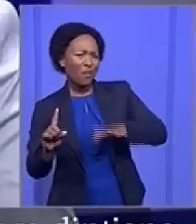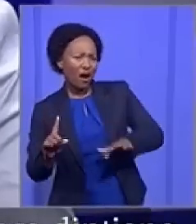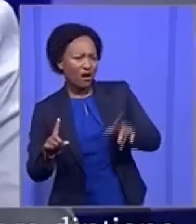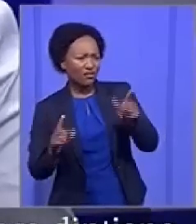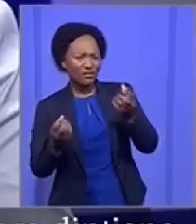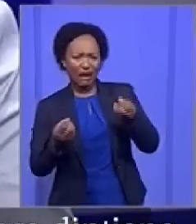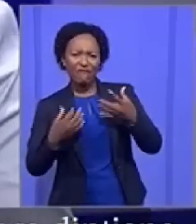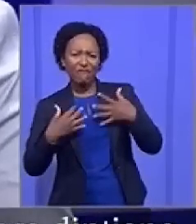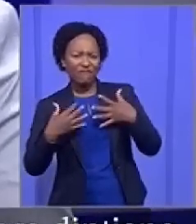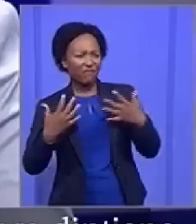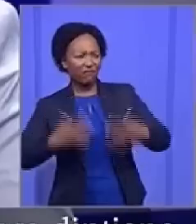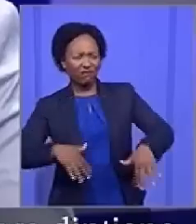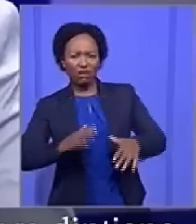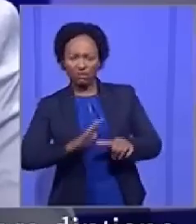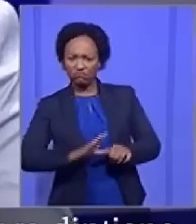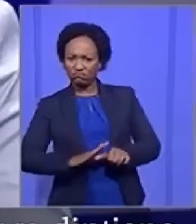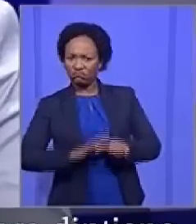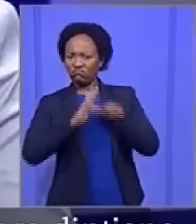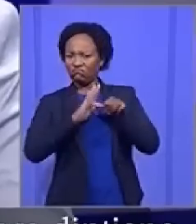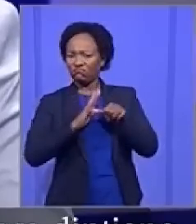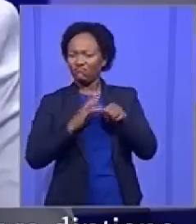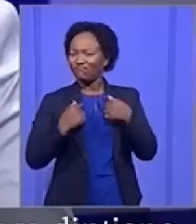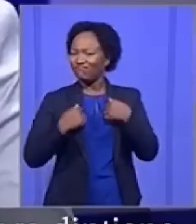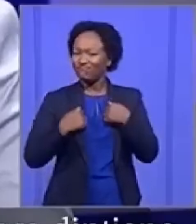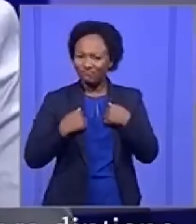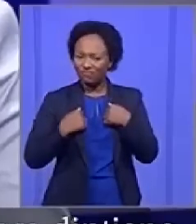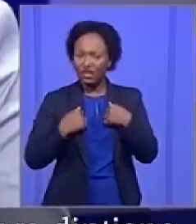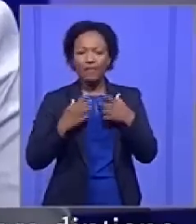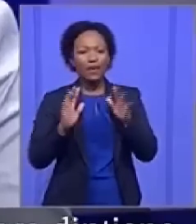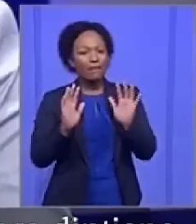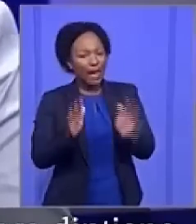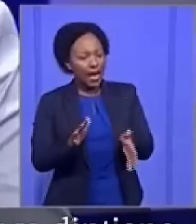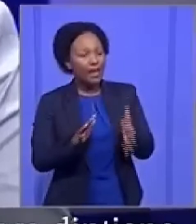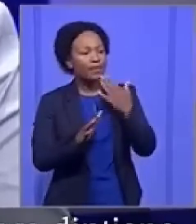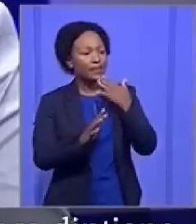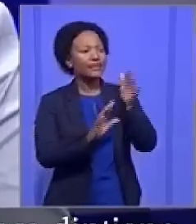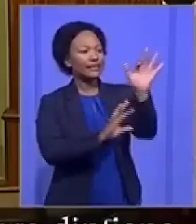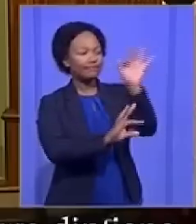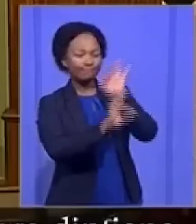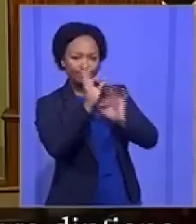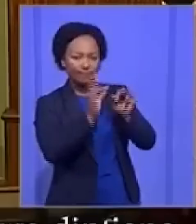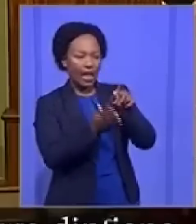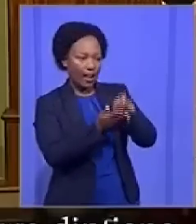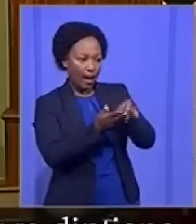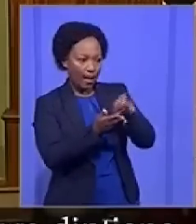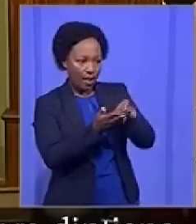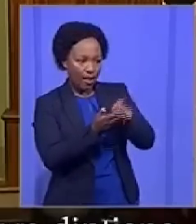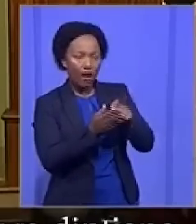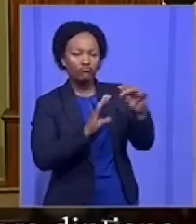be given some privileged treatment. All I'm saying, explain to me, put it in writing.